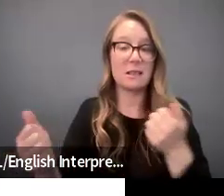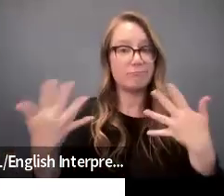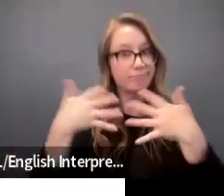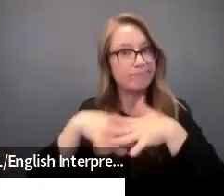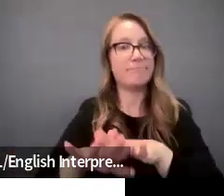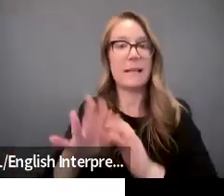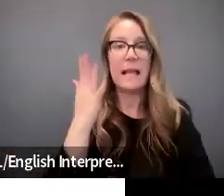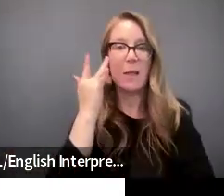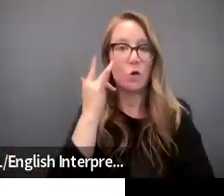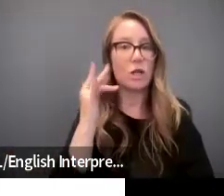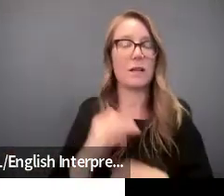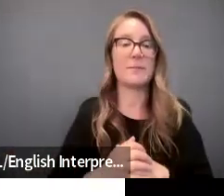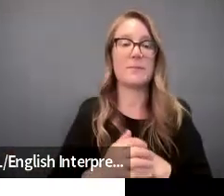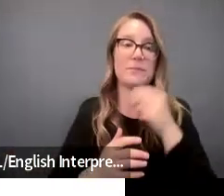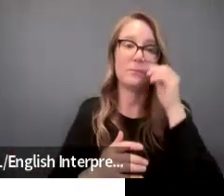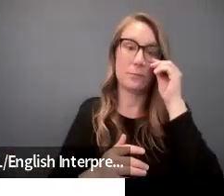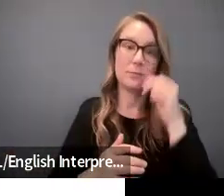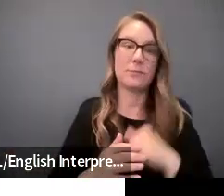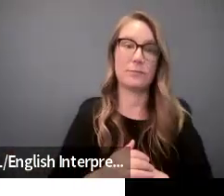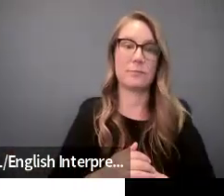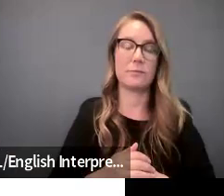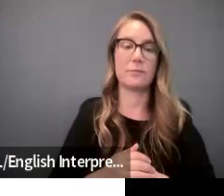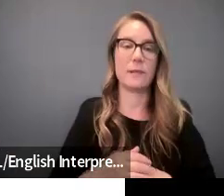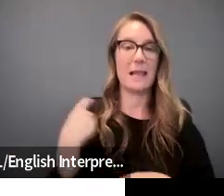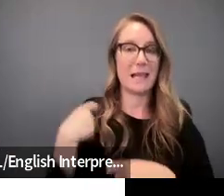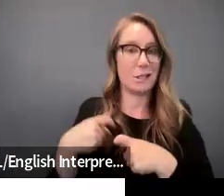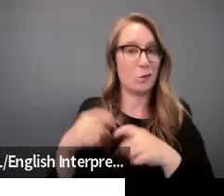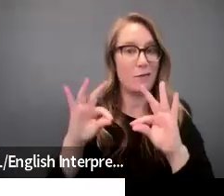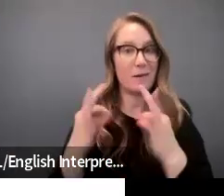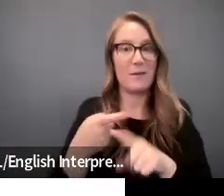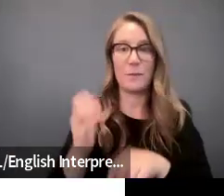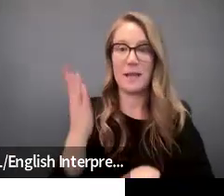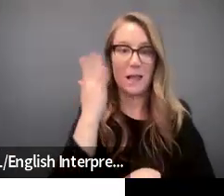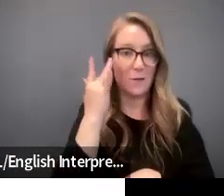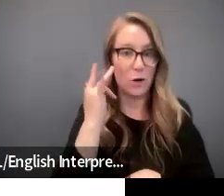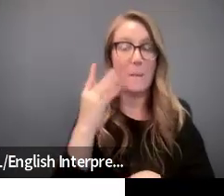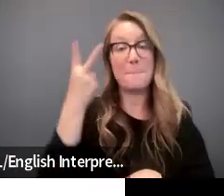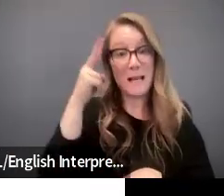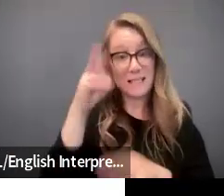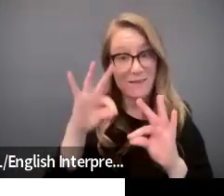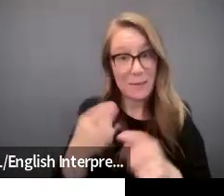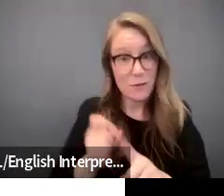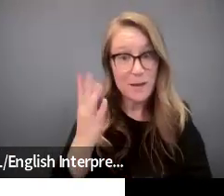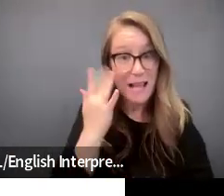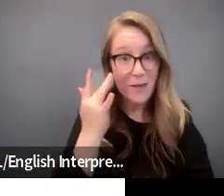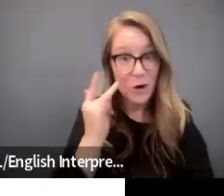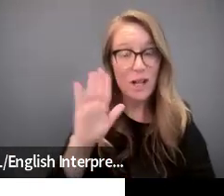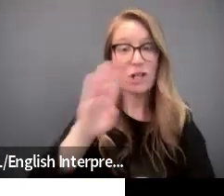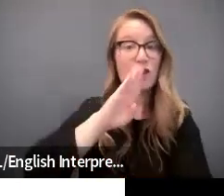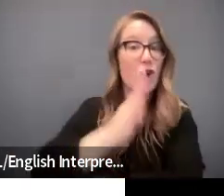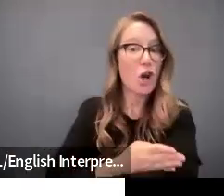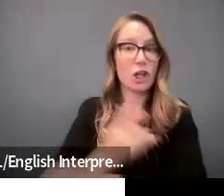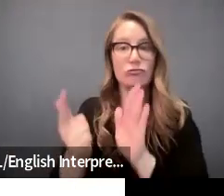desegregated California. Was a Latino family from California, a Mexican family from California whose daughter was